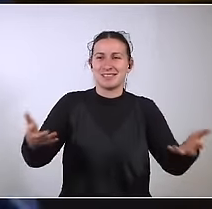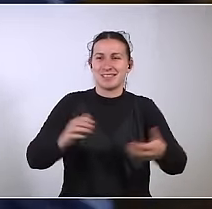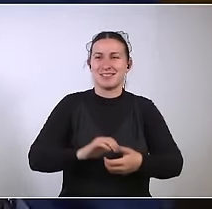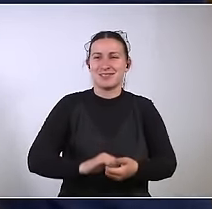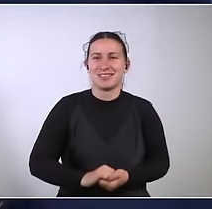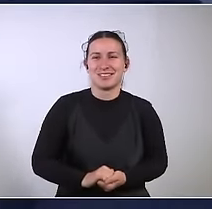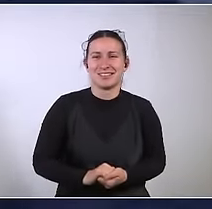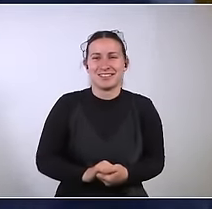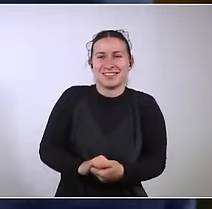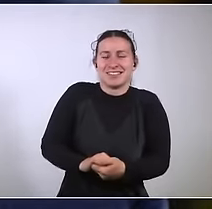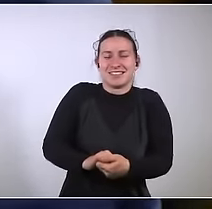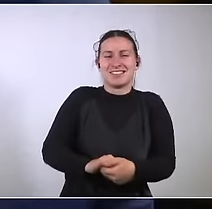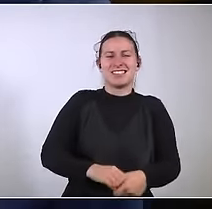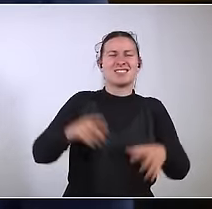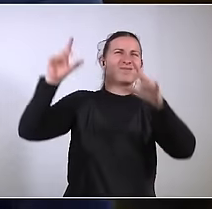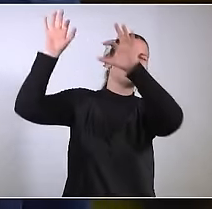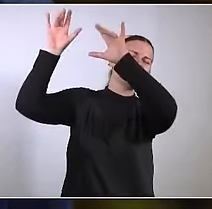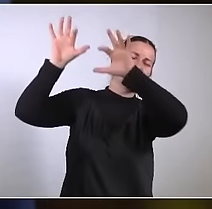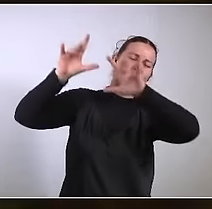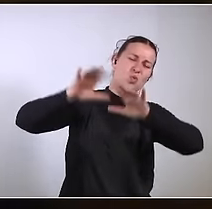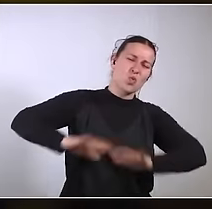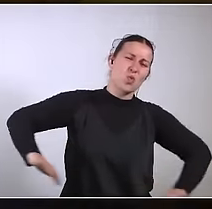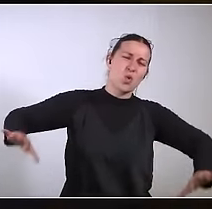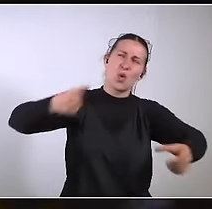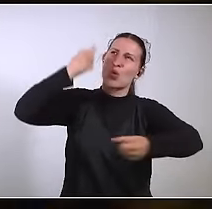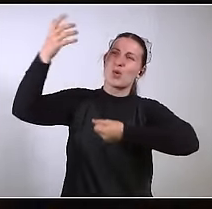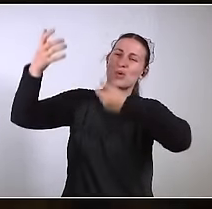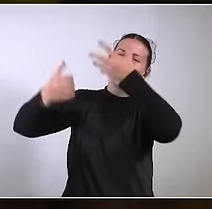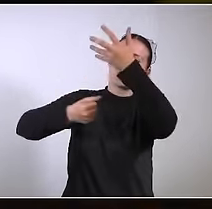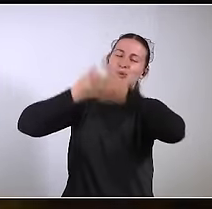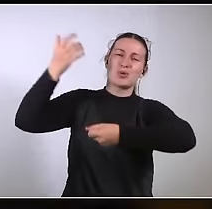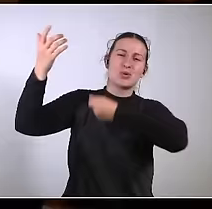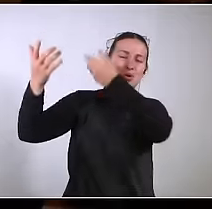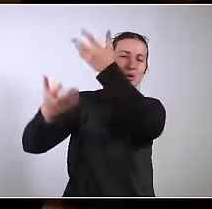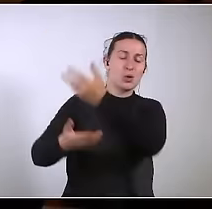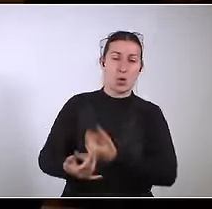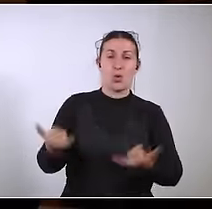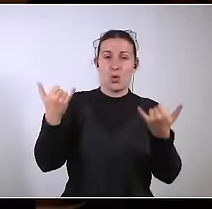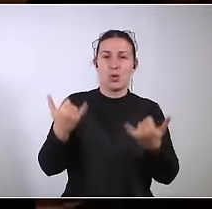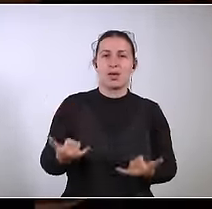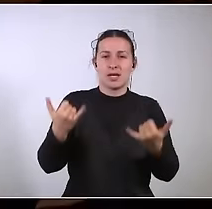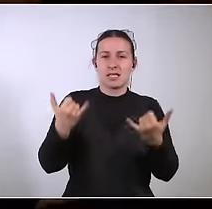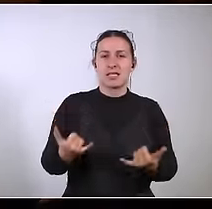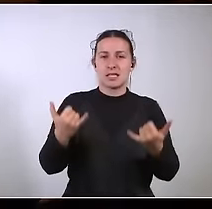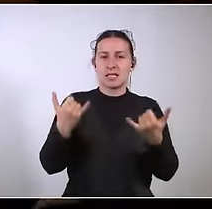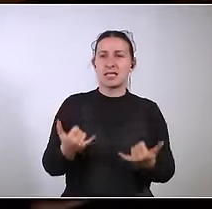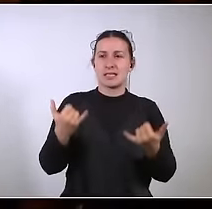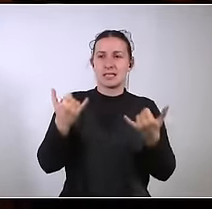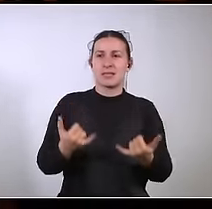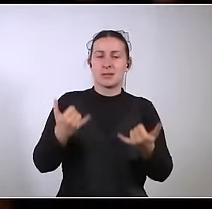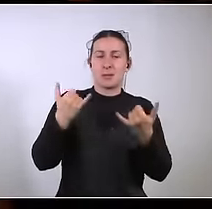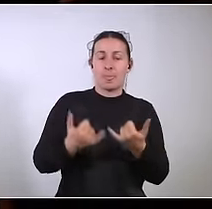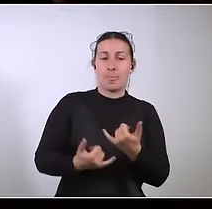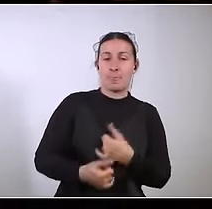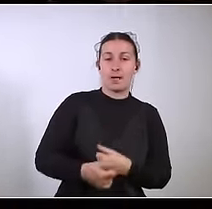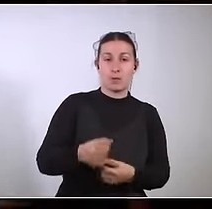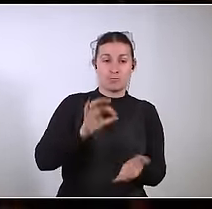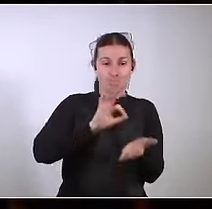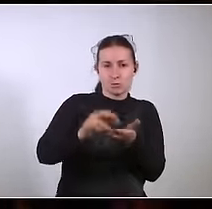there was a thunderous shout. So I wonder right now, at the count of